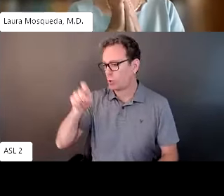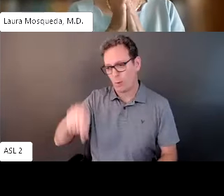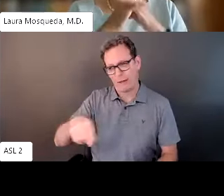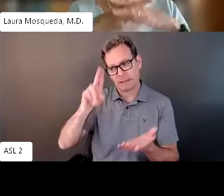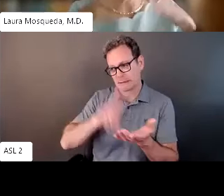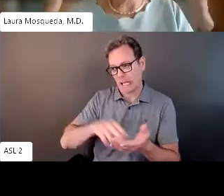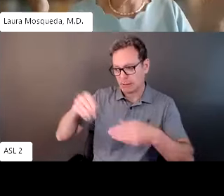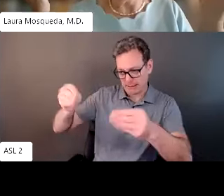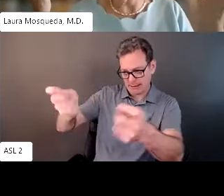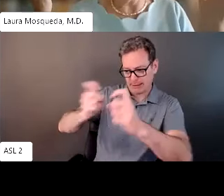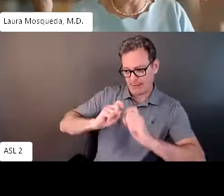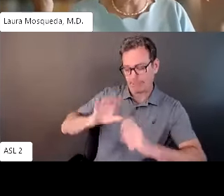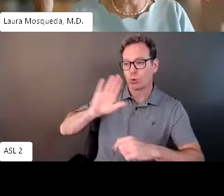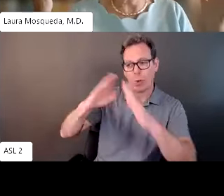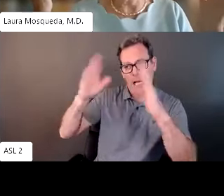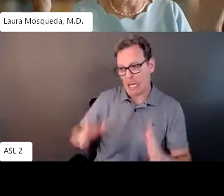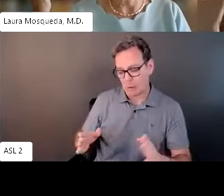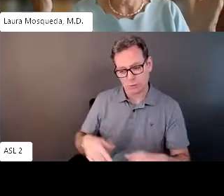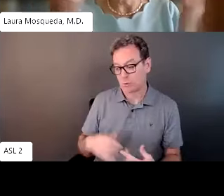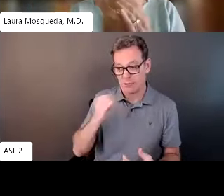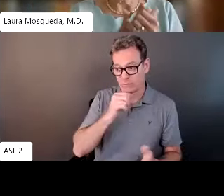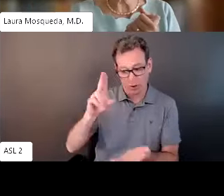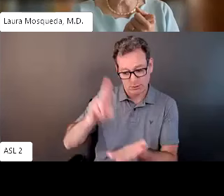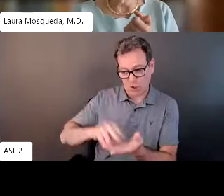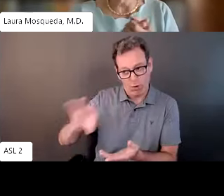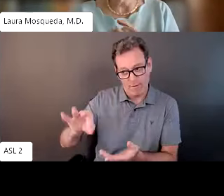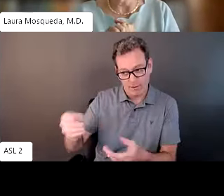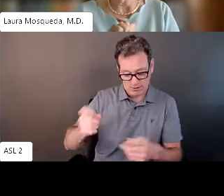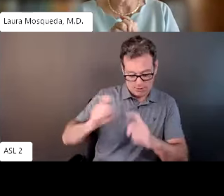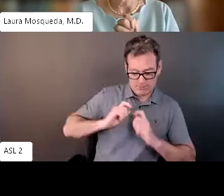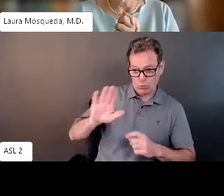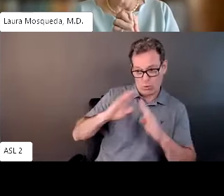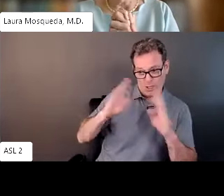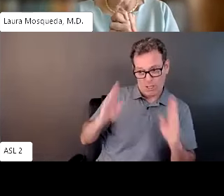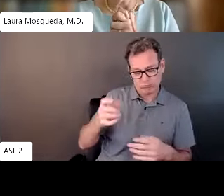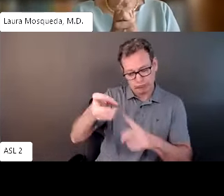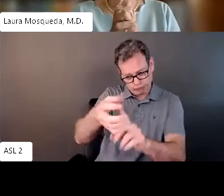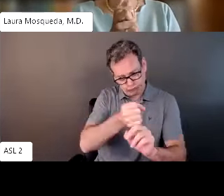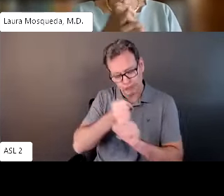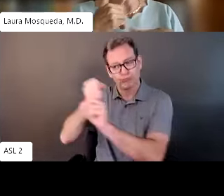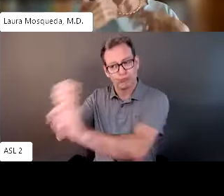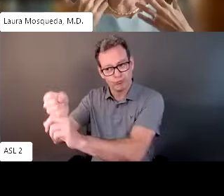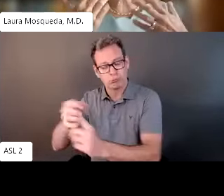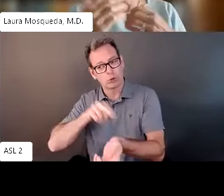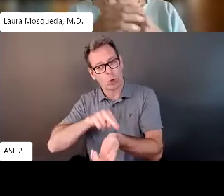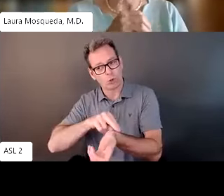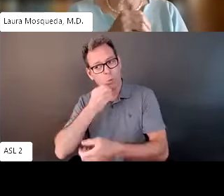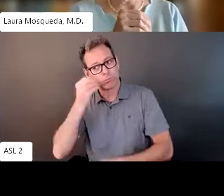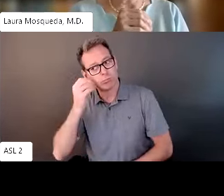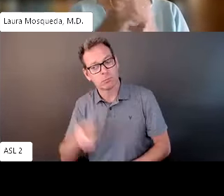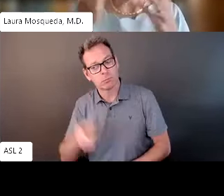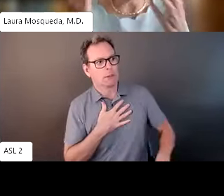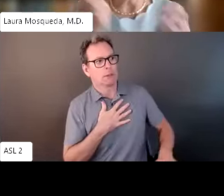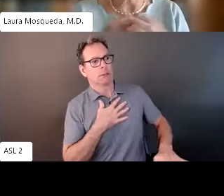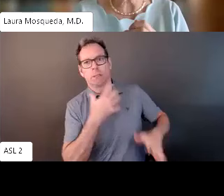and take care of you. You'll just have to go into a nursing home. That's an emotional threat. And it becomes even more of a threat